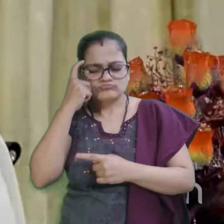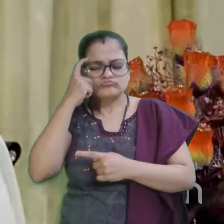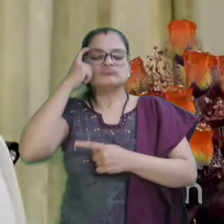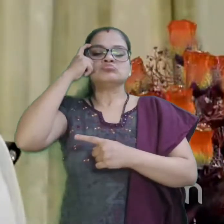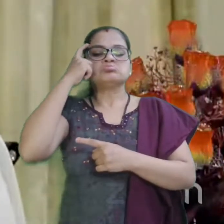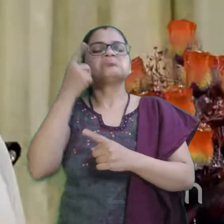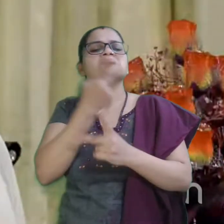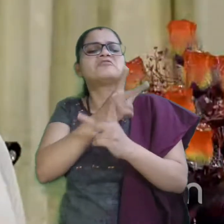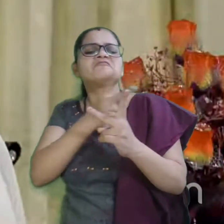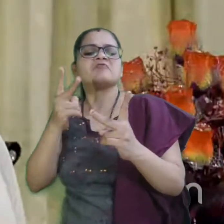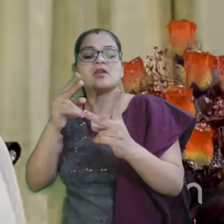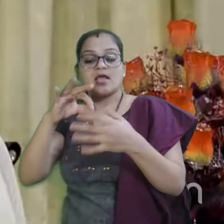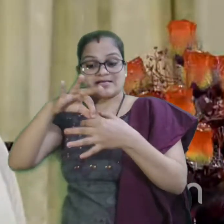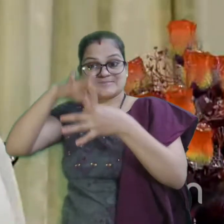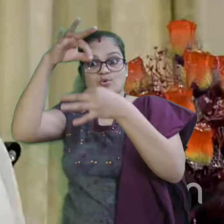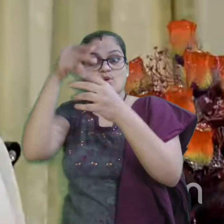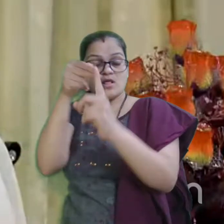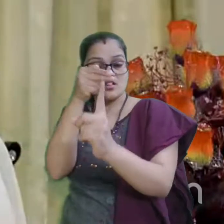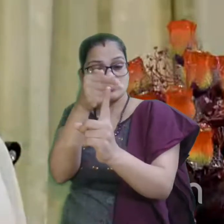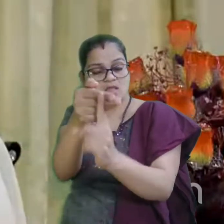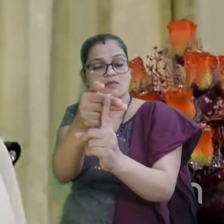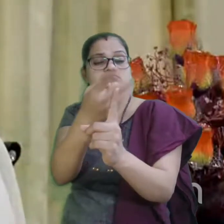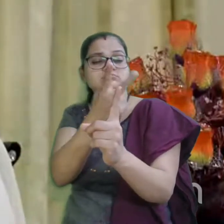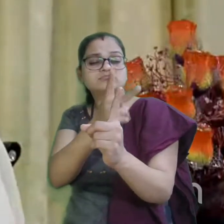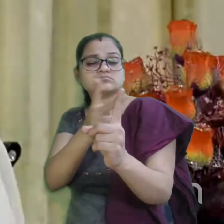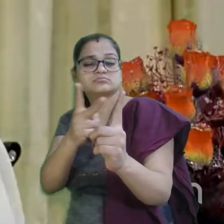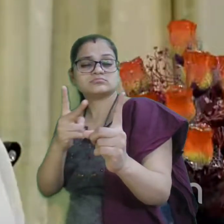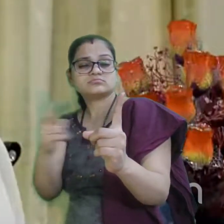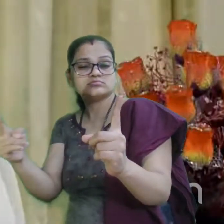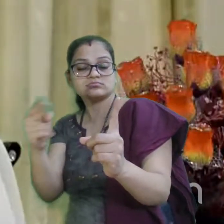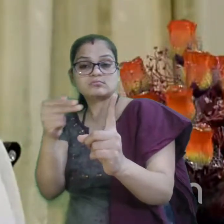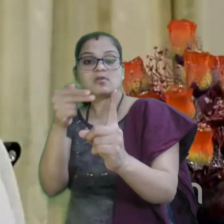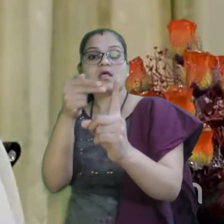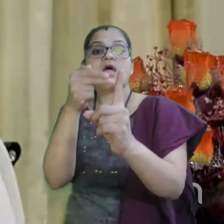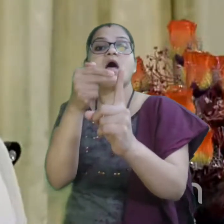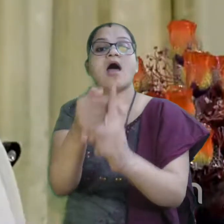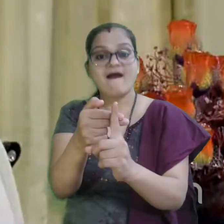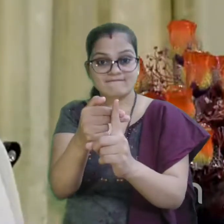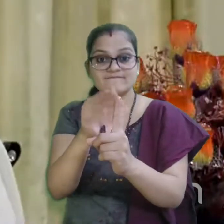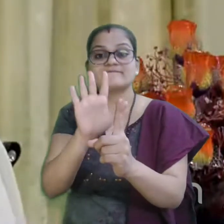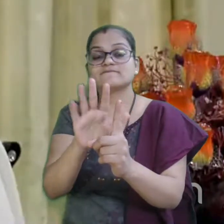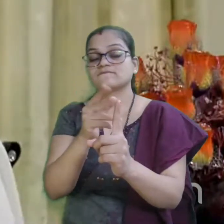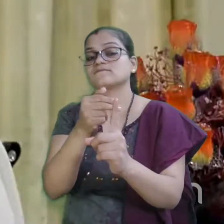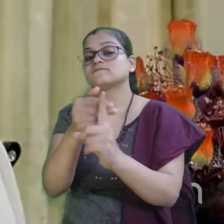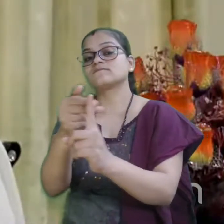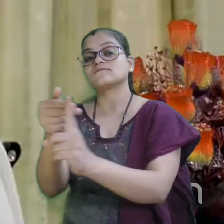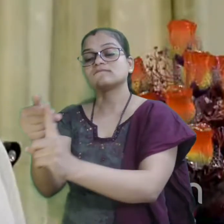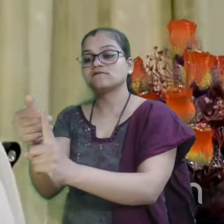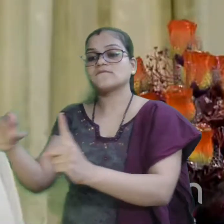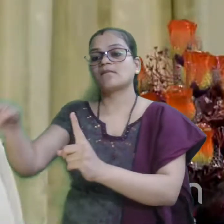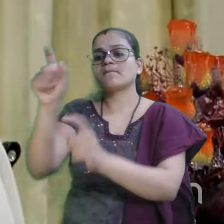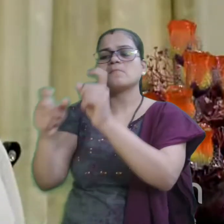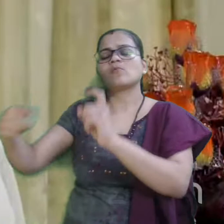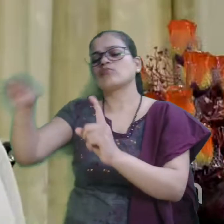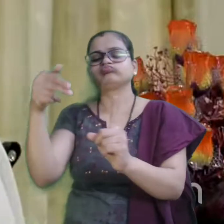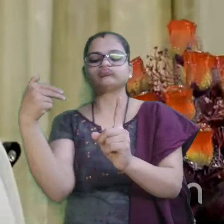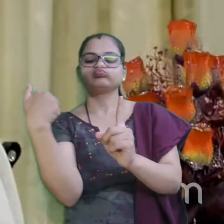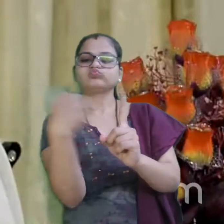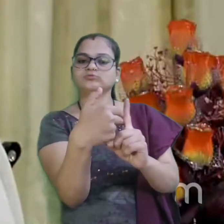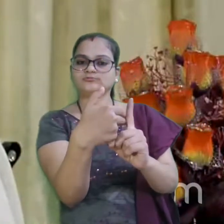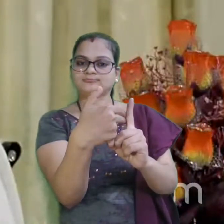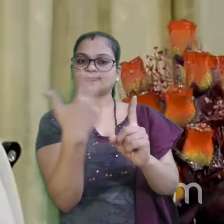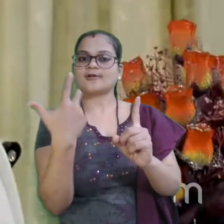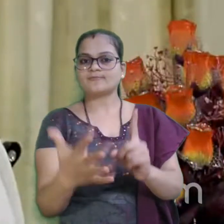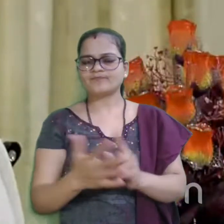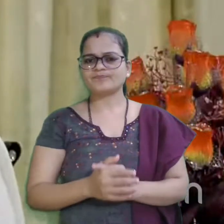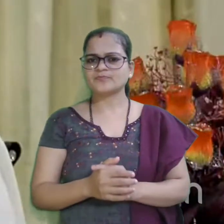called consciousness. So there are many things that we talk when we talk about soul. There are many names that people have given